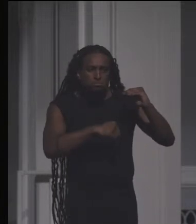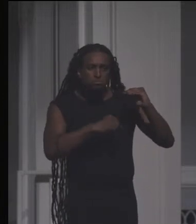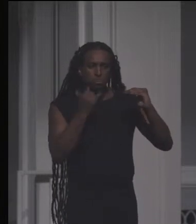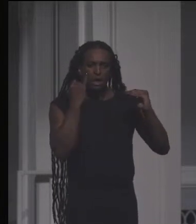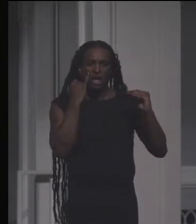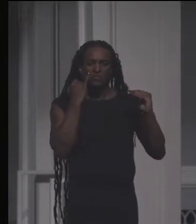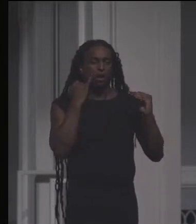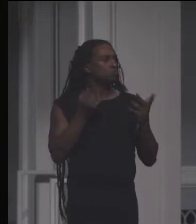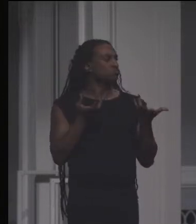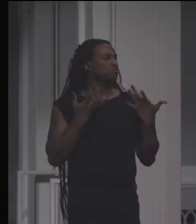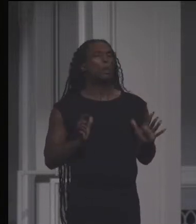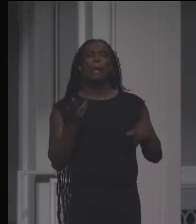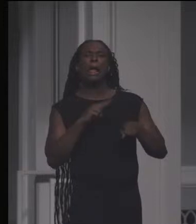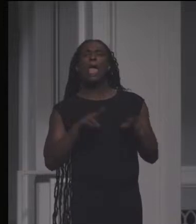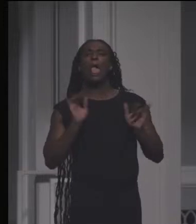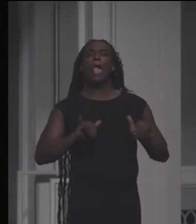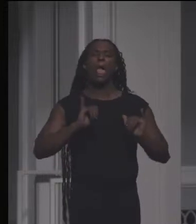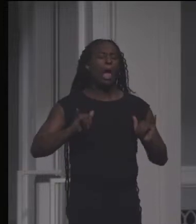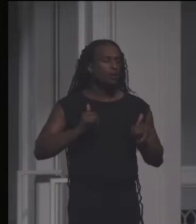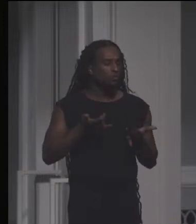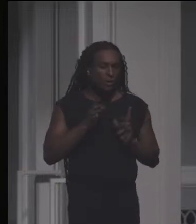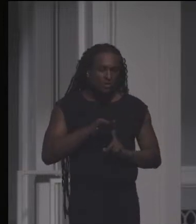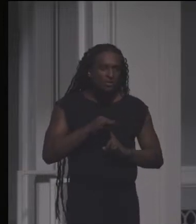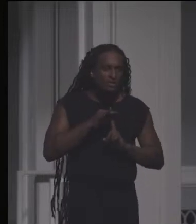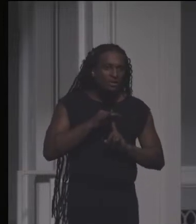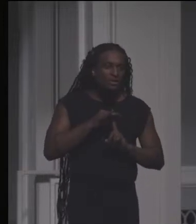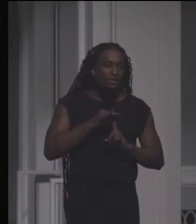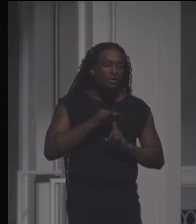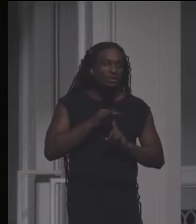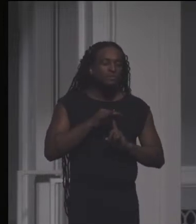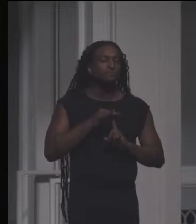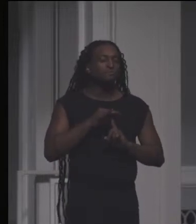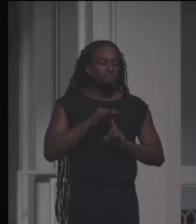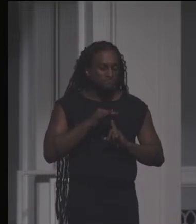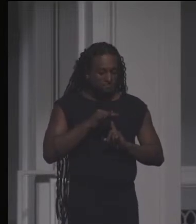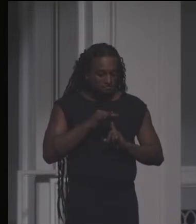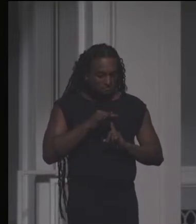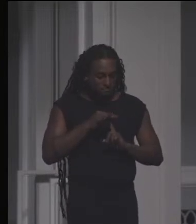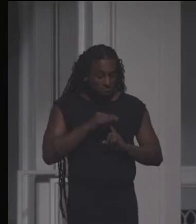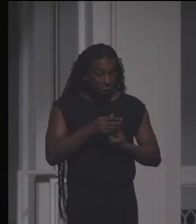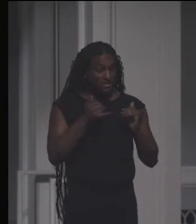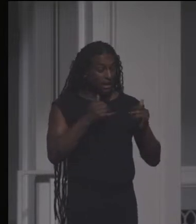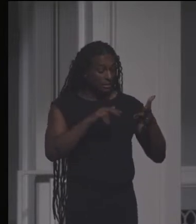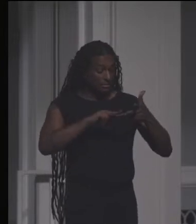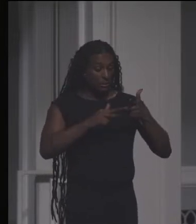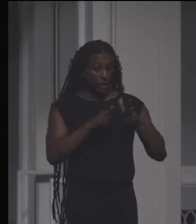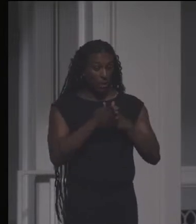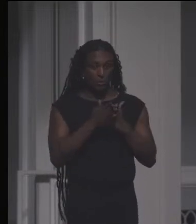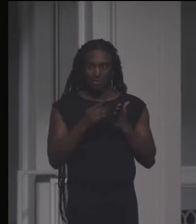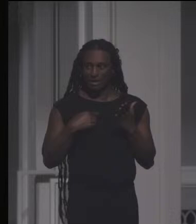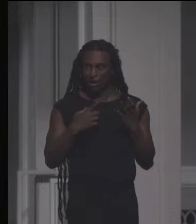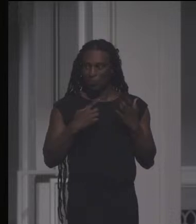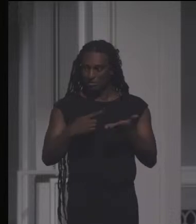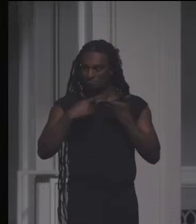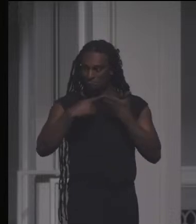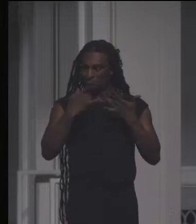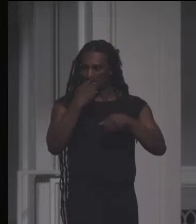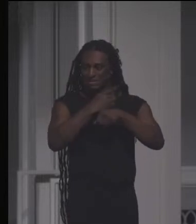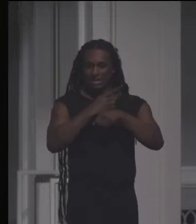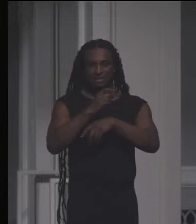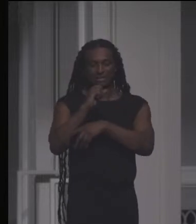ordinary? Which is, it brings me to the third book I want to talk about tonight, Spear.